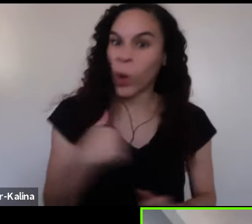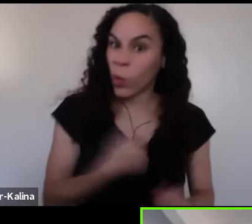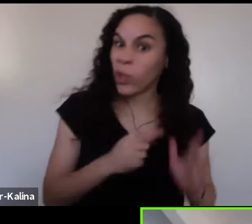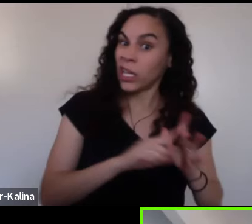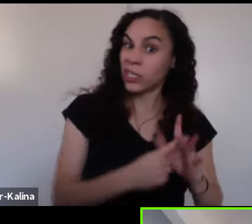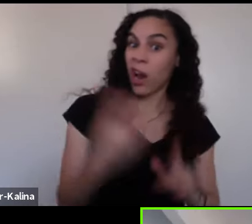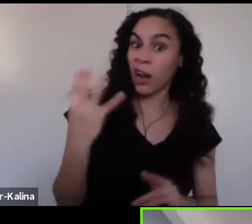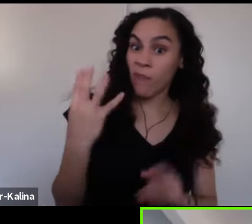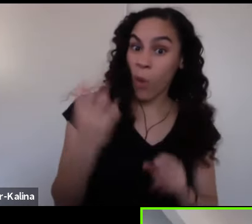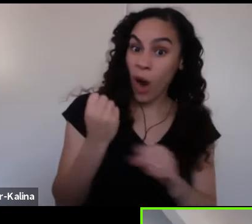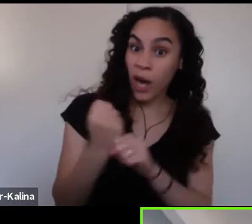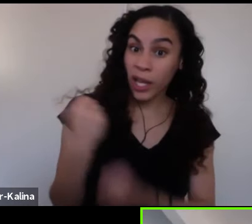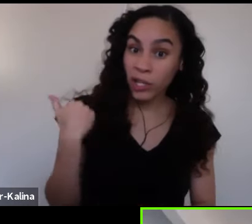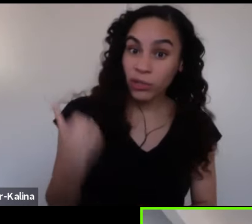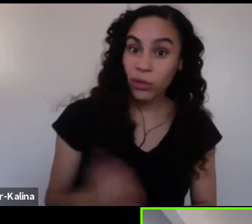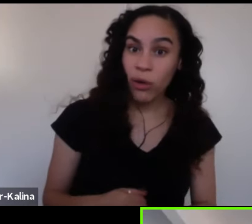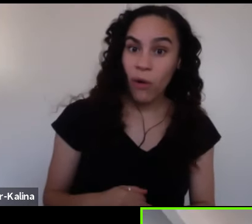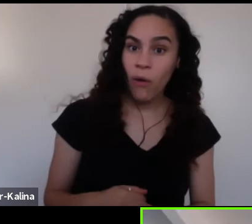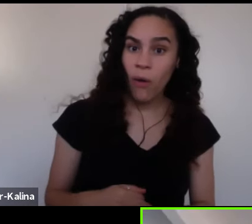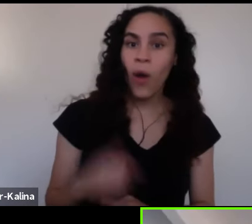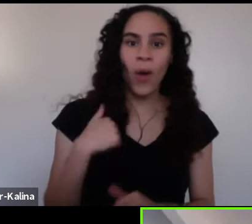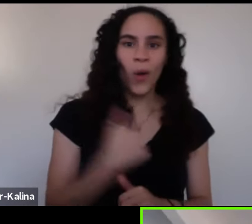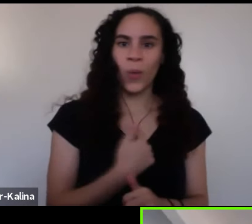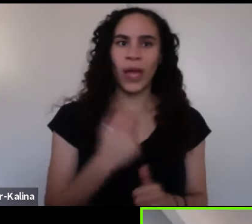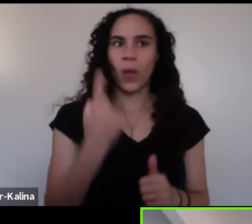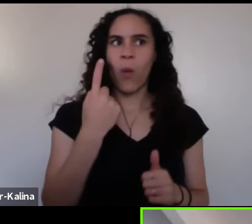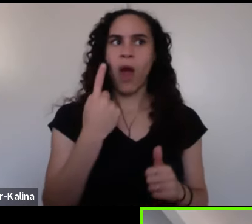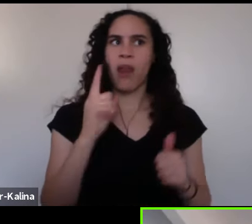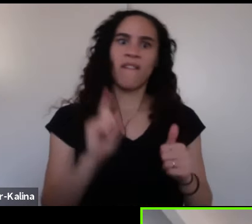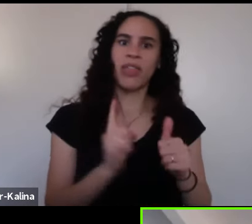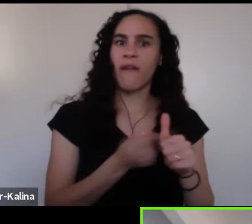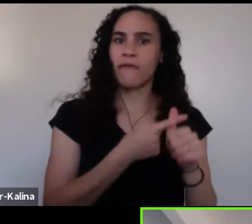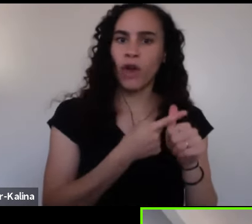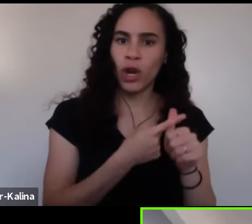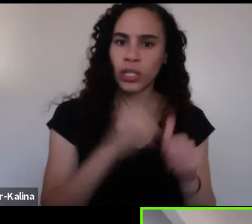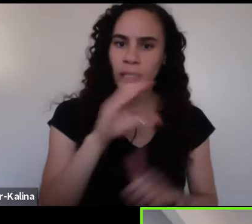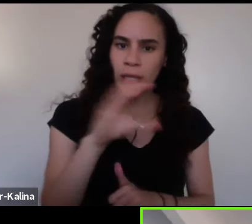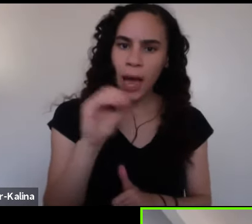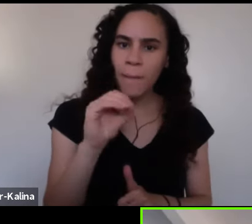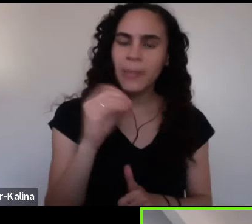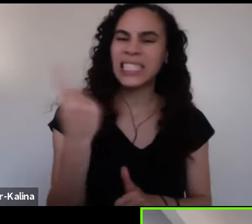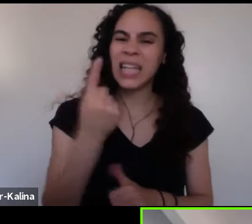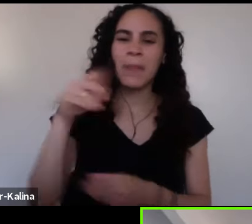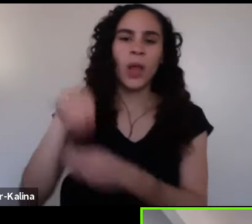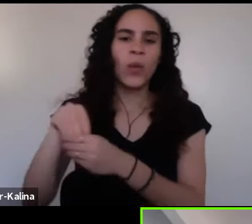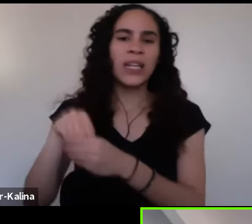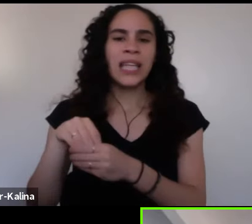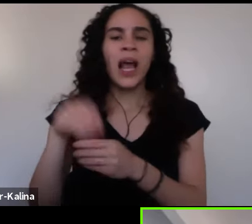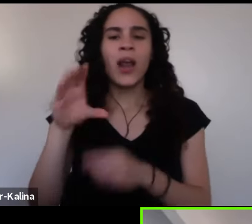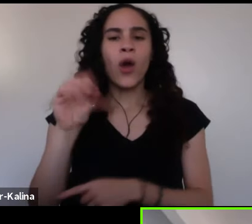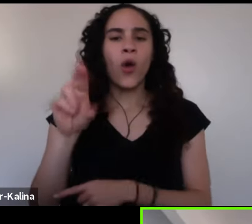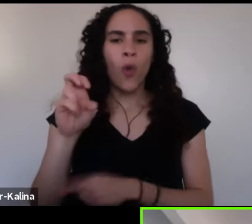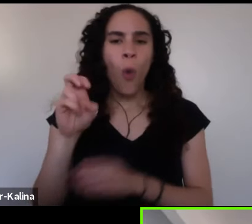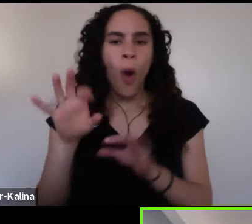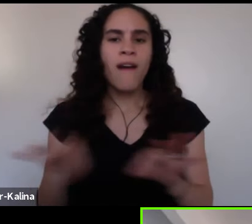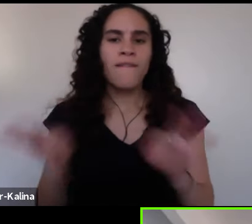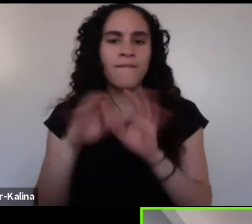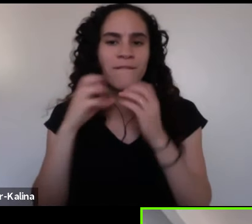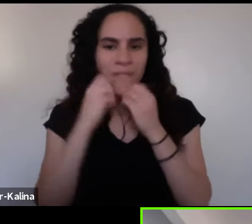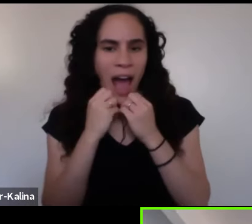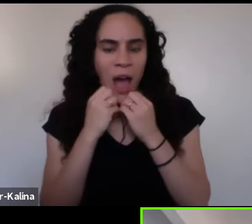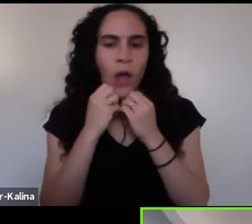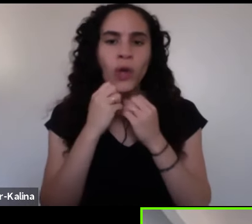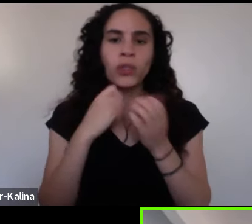right? We were one of the first companies to have something within our core values that talked about how we felt about diversity and